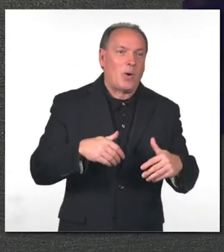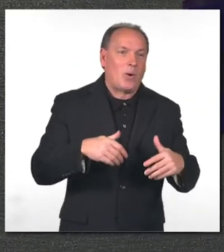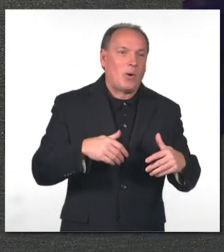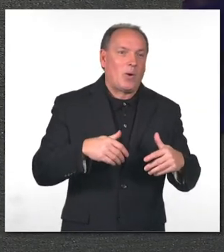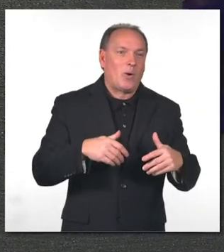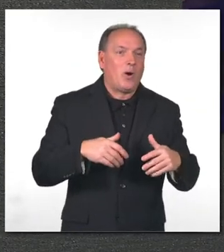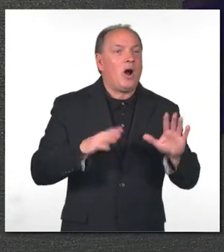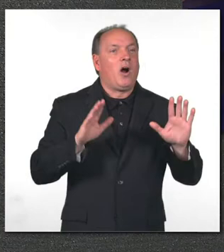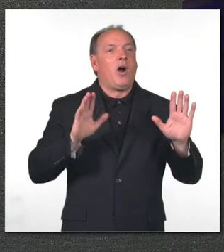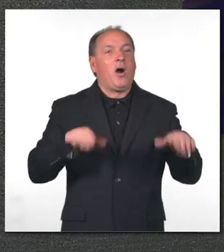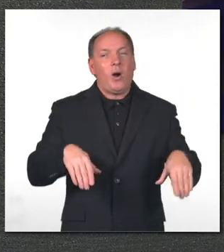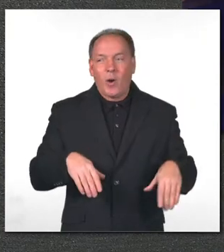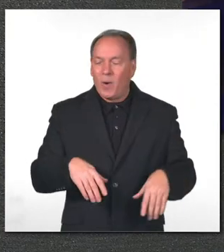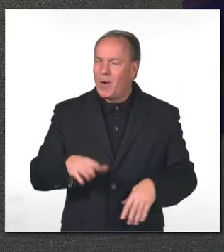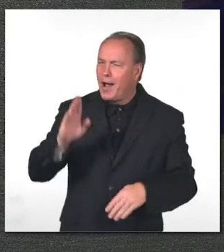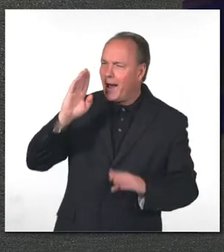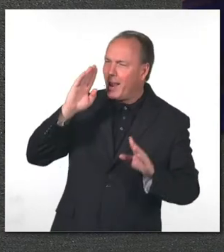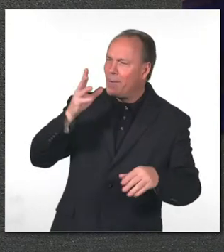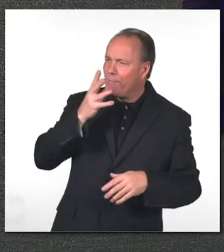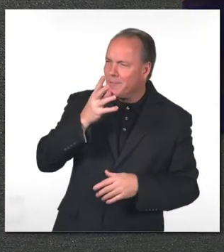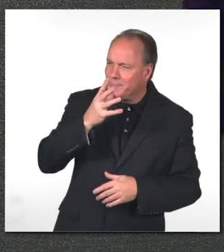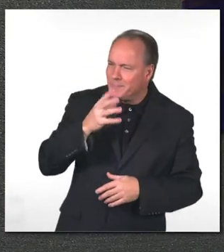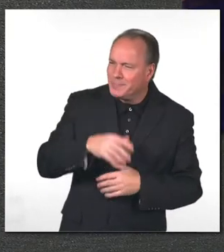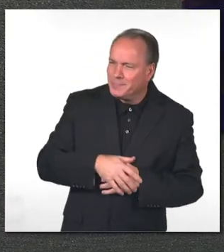Oh! Hi, Mom.